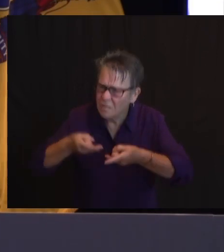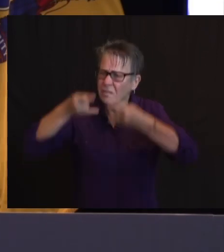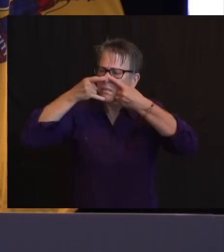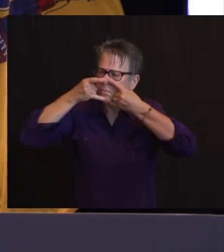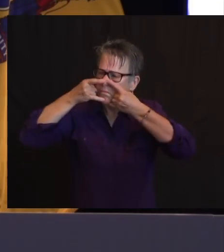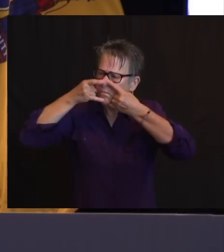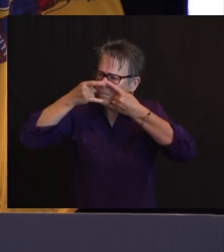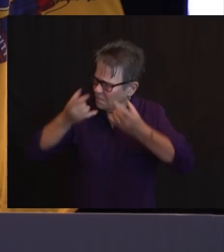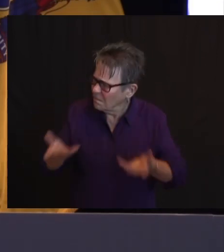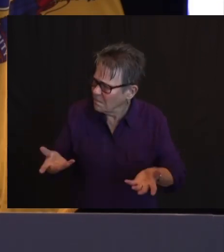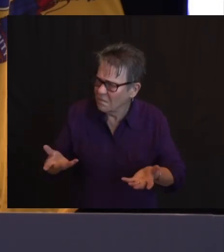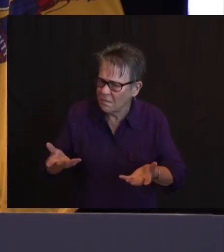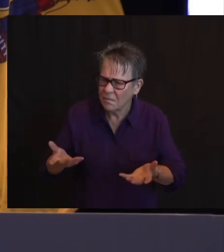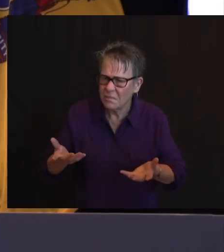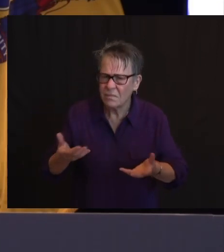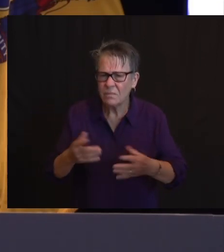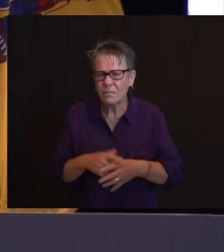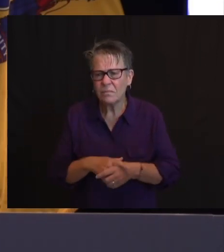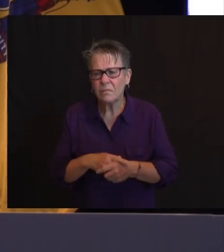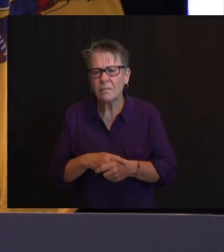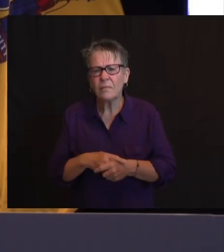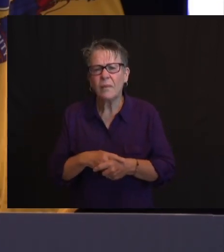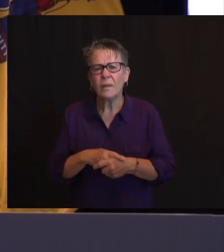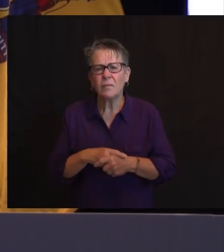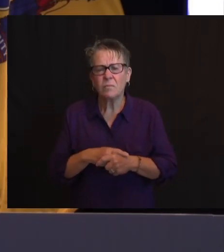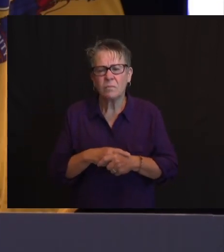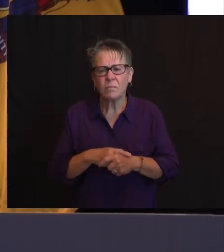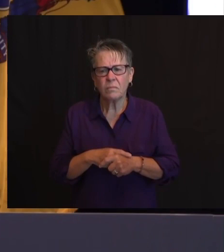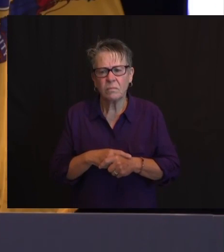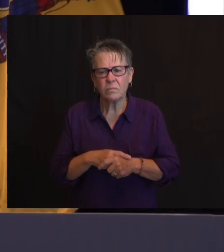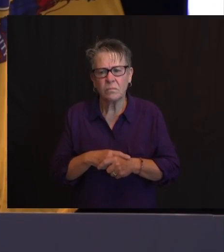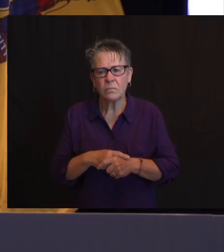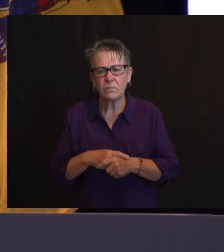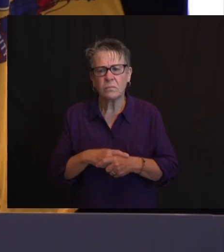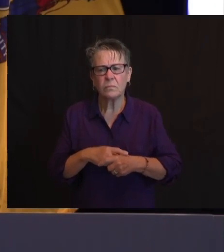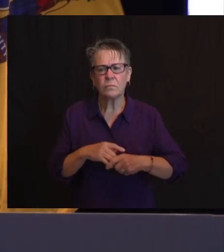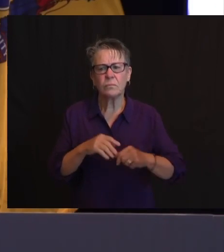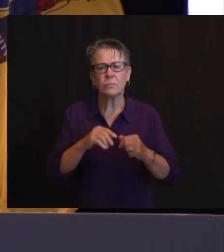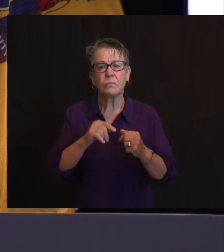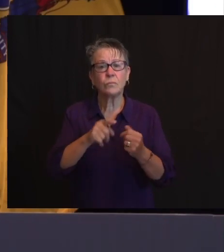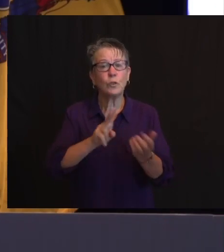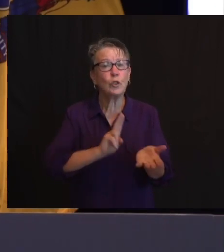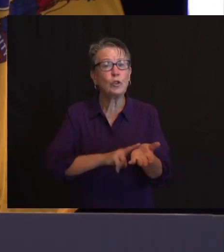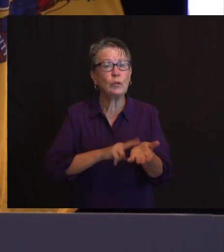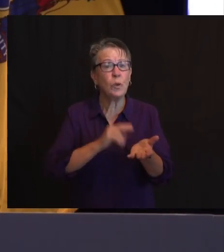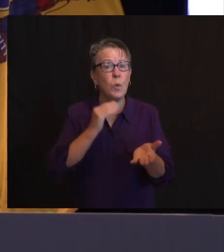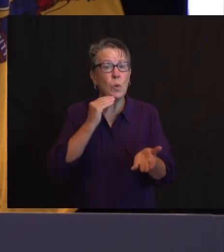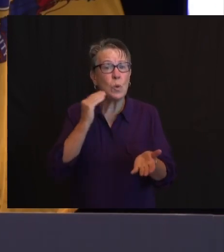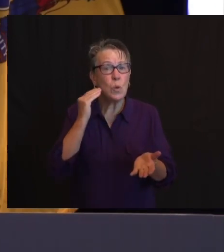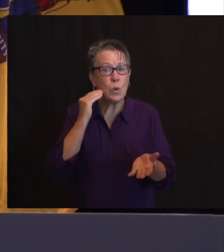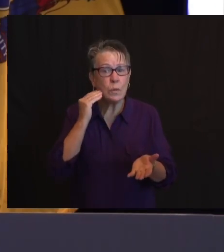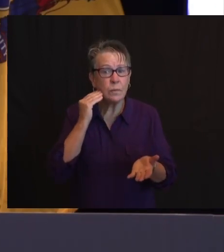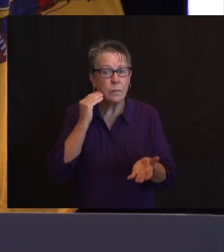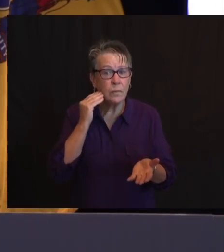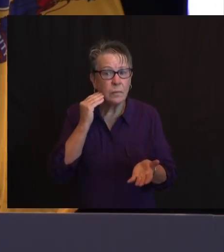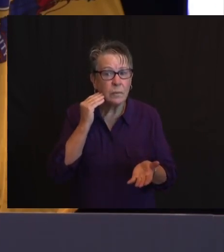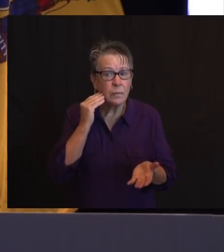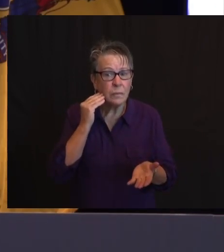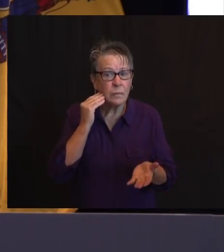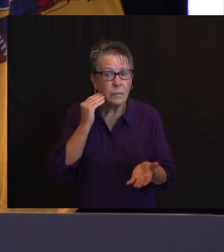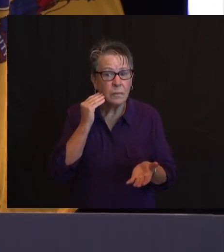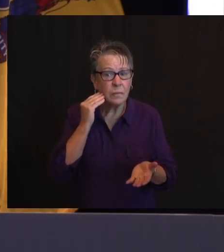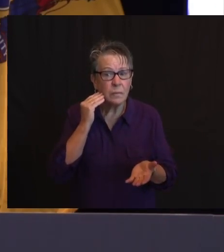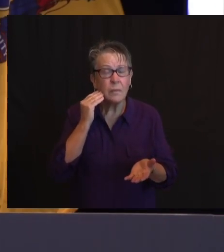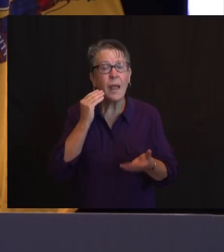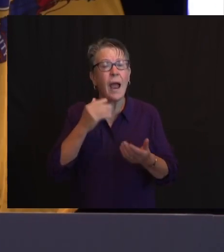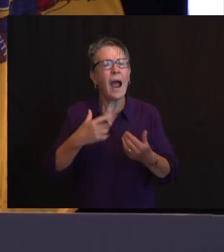that? Last question, nursing homes have, many of them, the rapid COVID-19 test, but my understanding is the health department